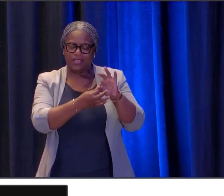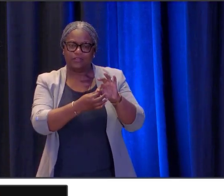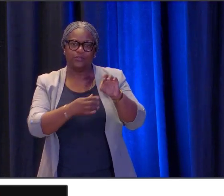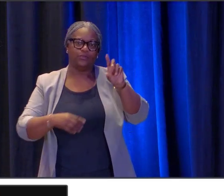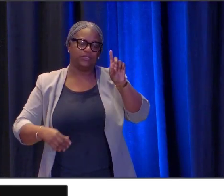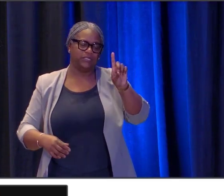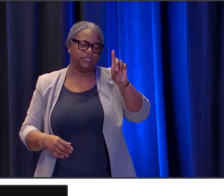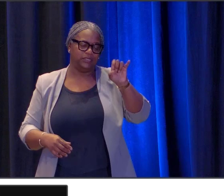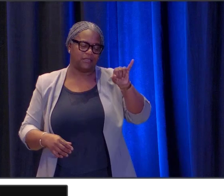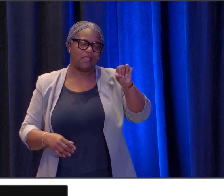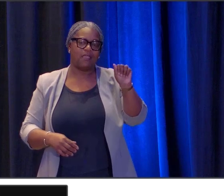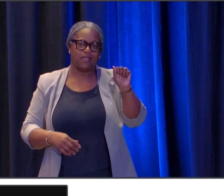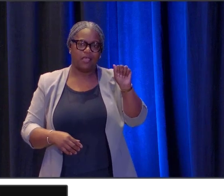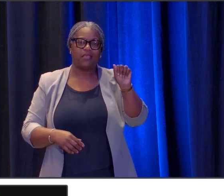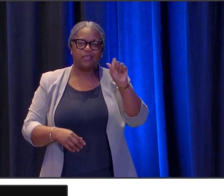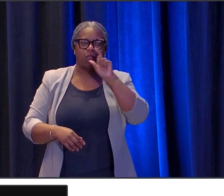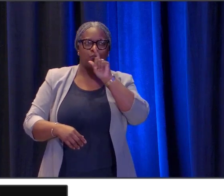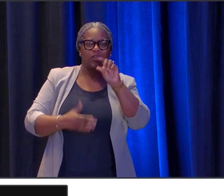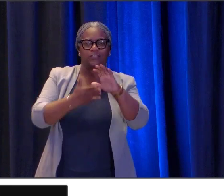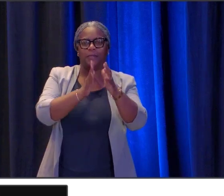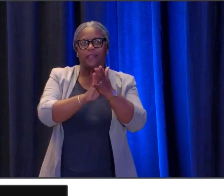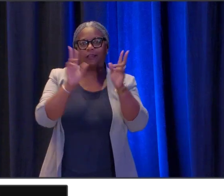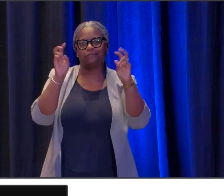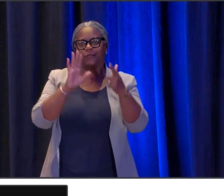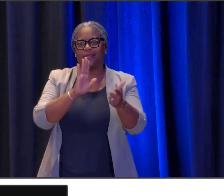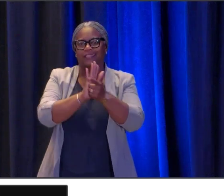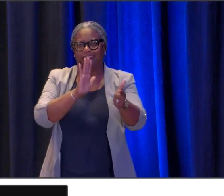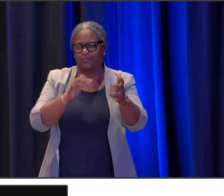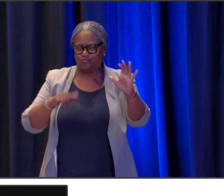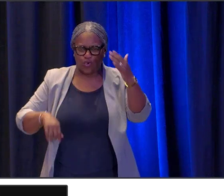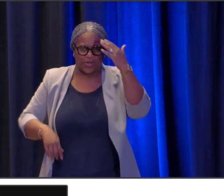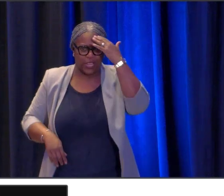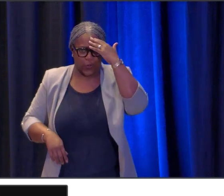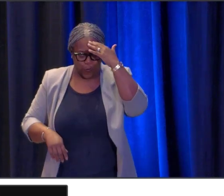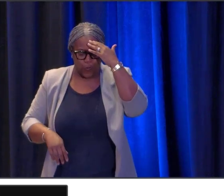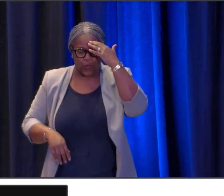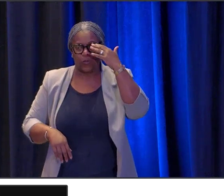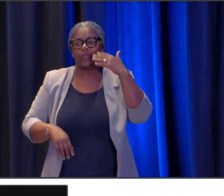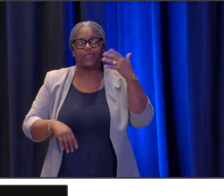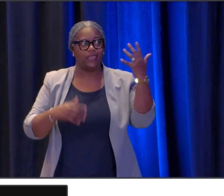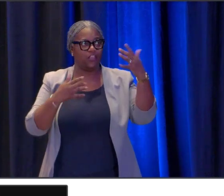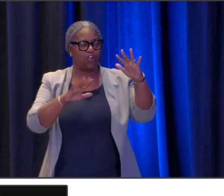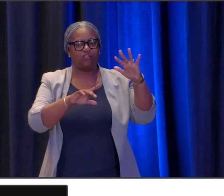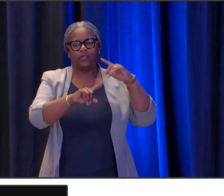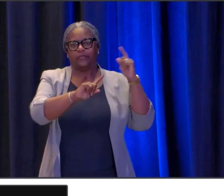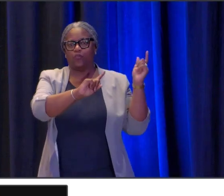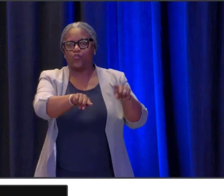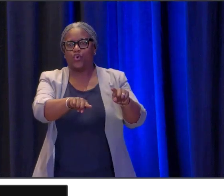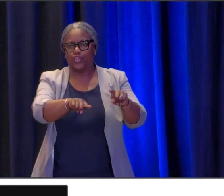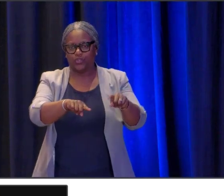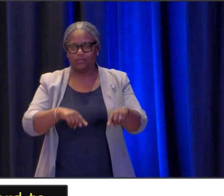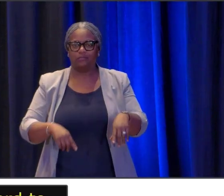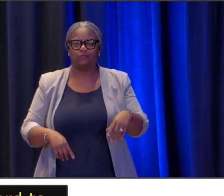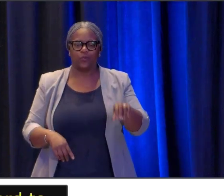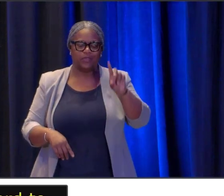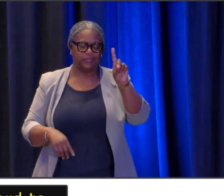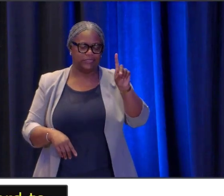making that illegal, right? You already know that. He put that out there, and he's trying to make